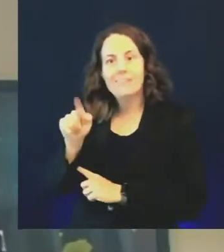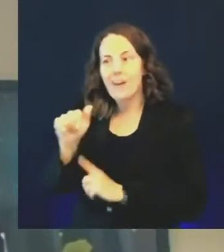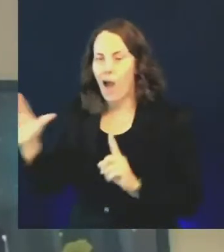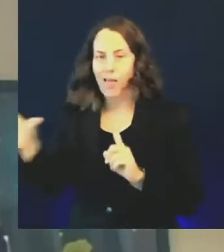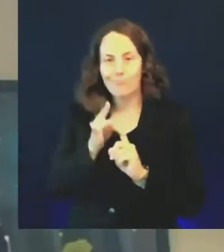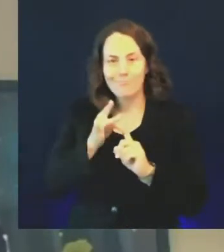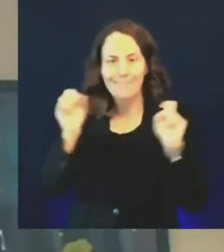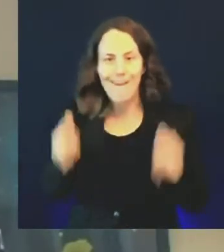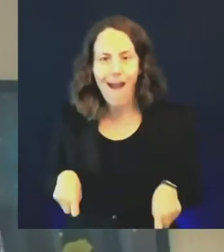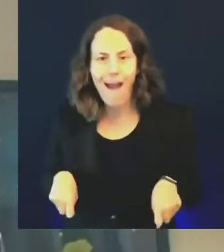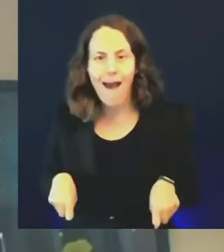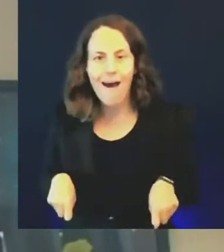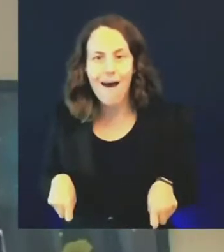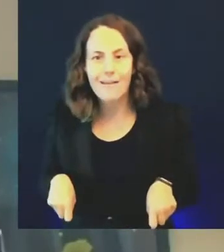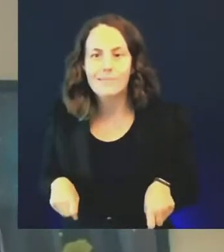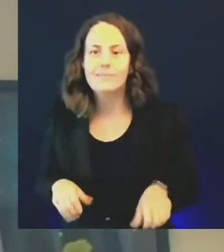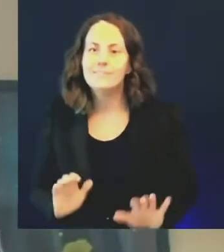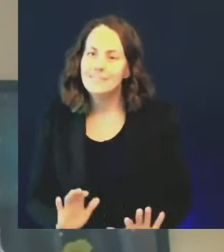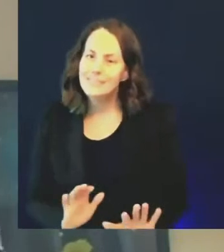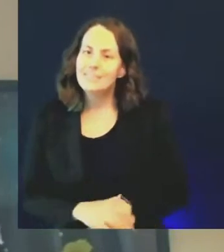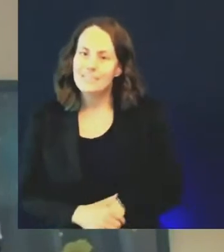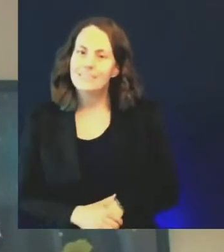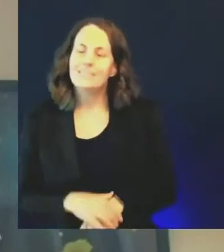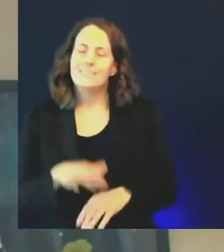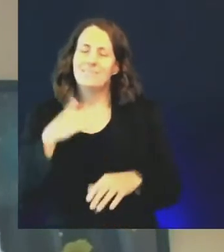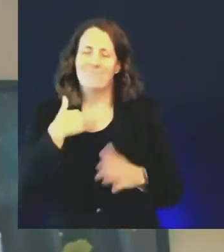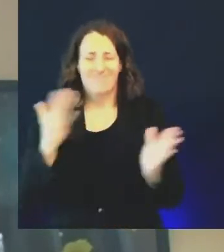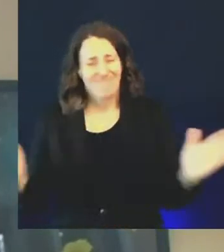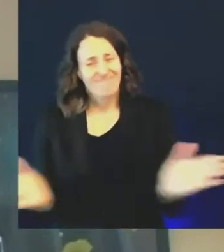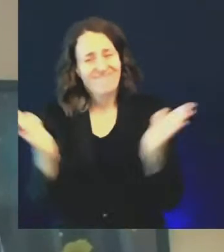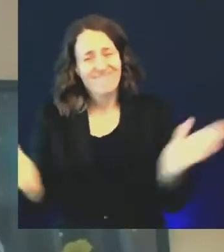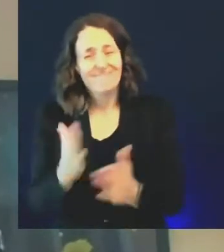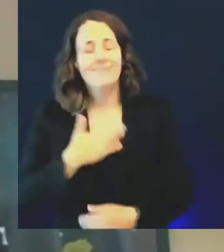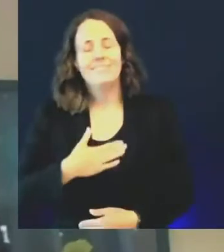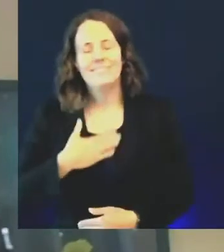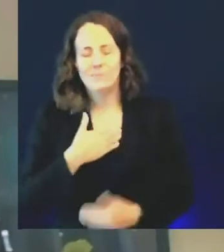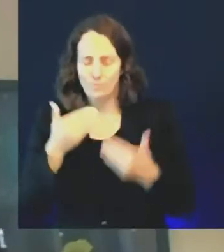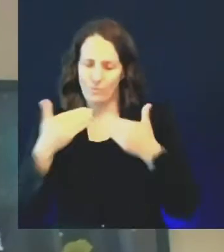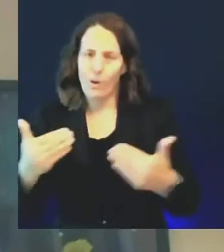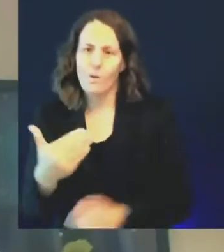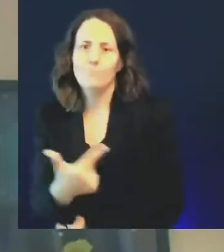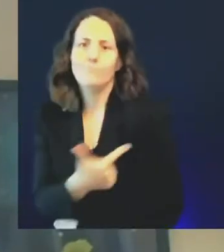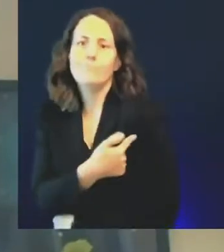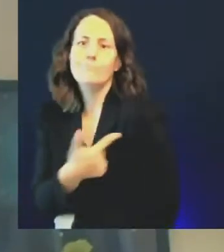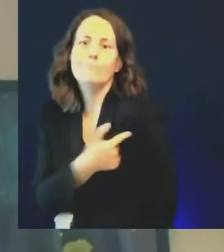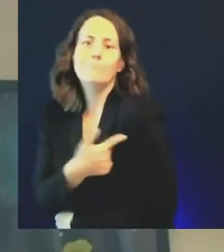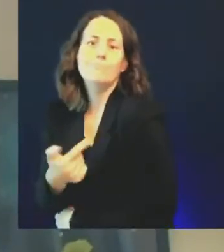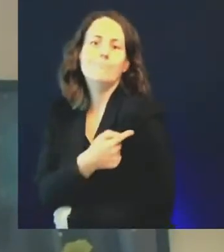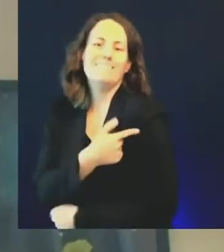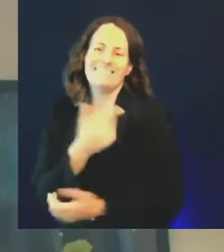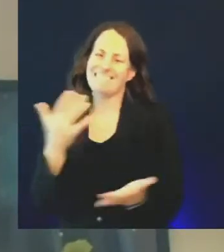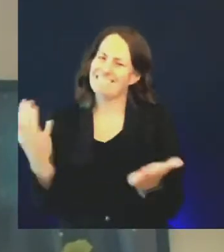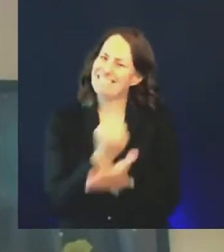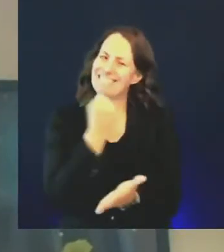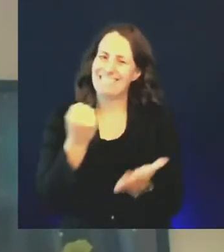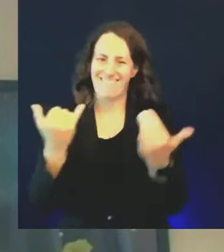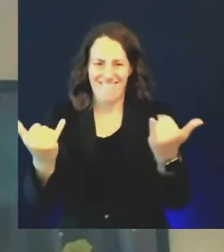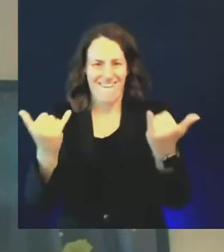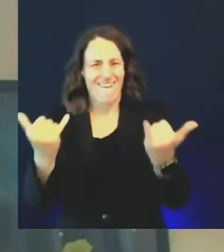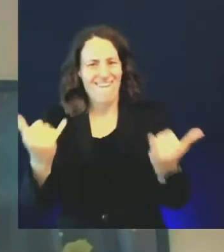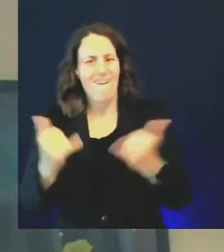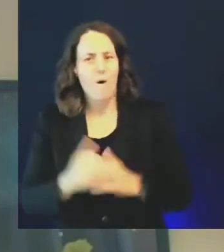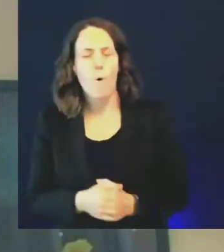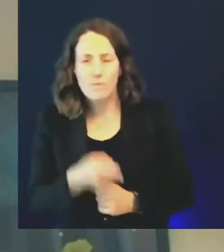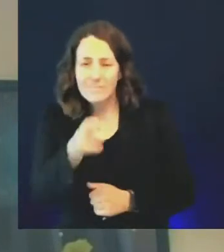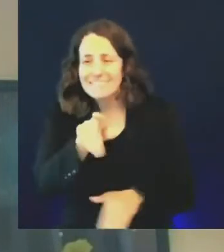Please get vaccinated. Do it now, and make sure your friends and family members get